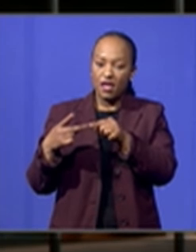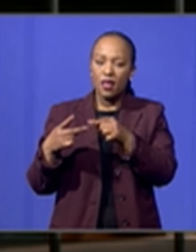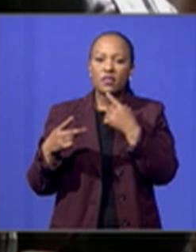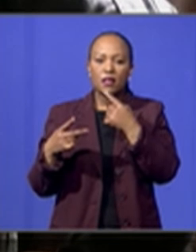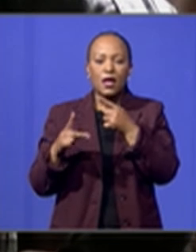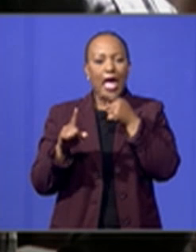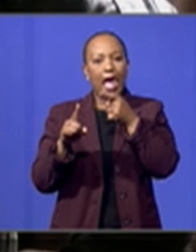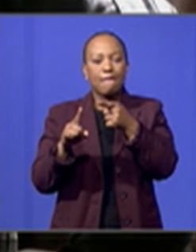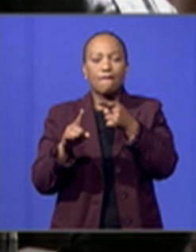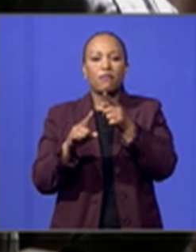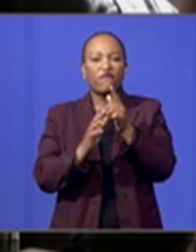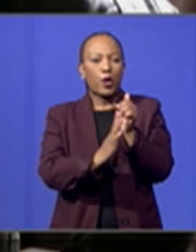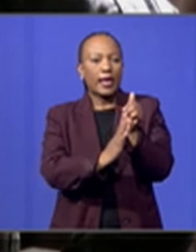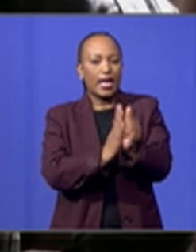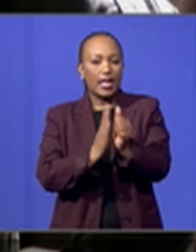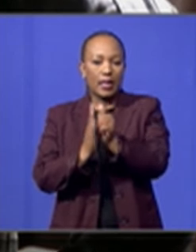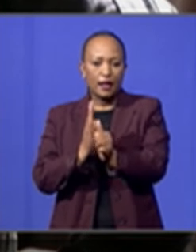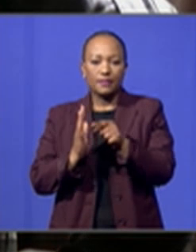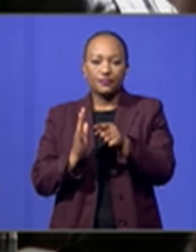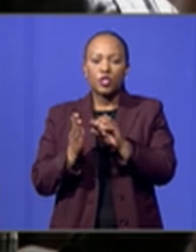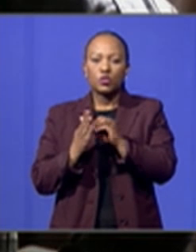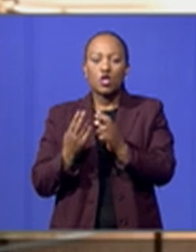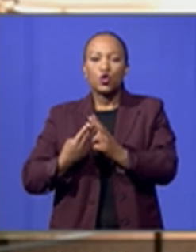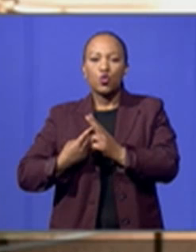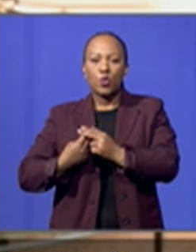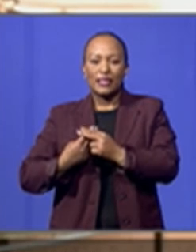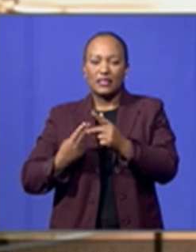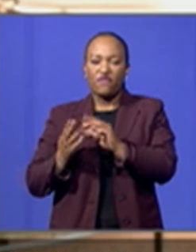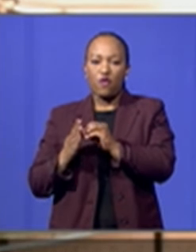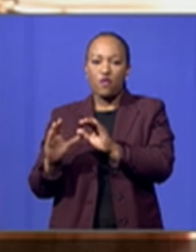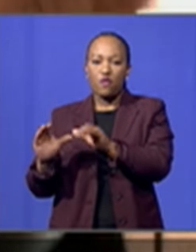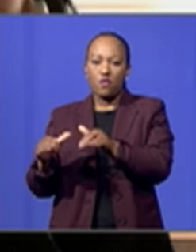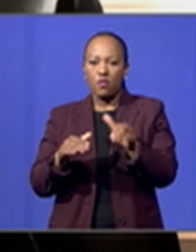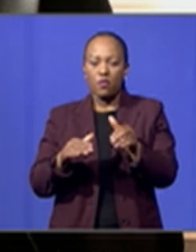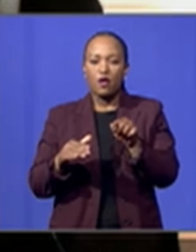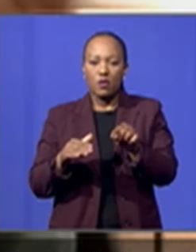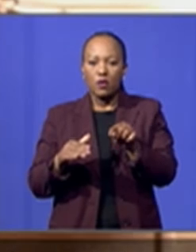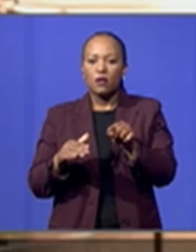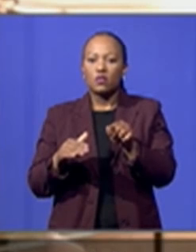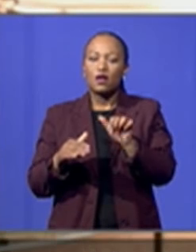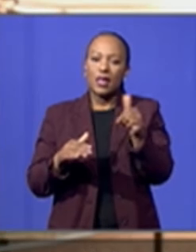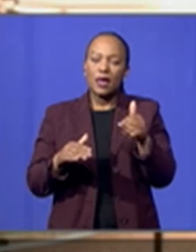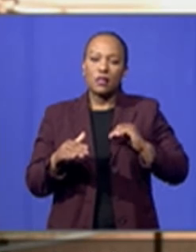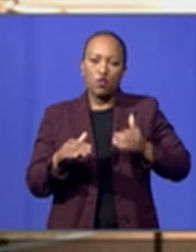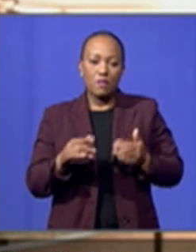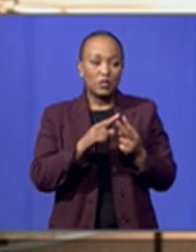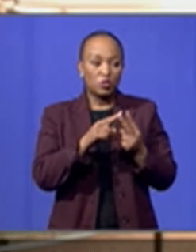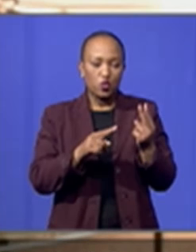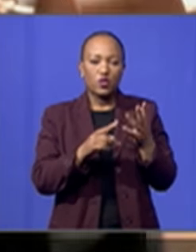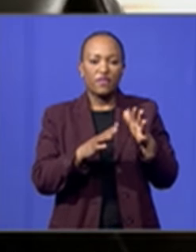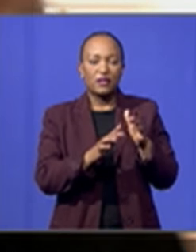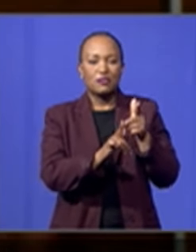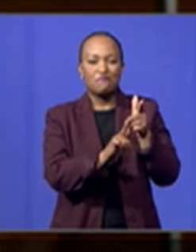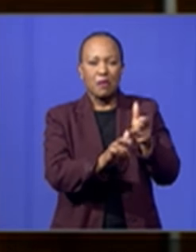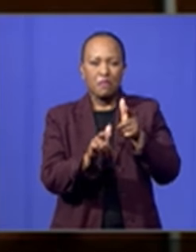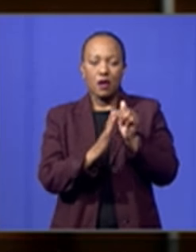le seabe mo polaong ya ditokololo tsa uniti e kgatlhanong le bogongwana kana anti-gang unit le basadi ba le babedi.